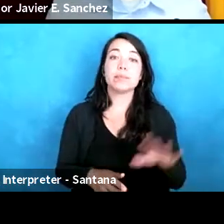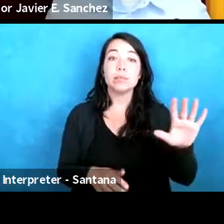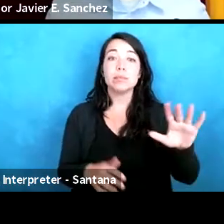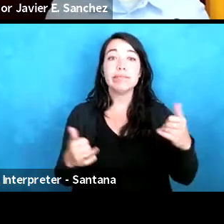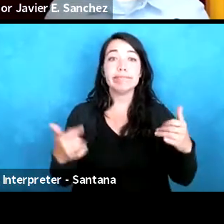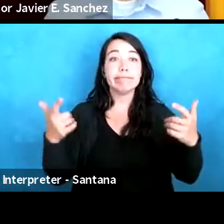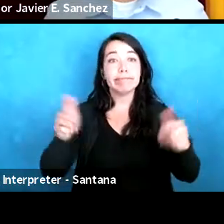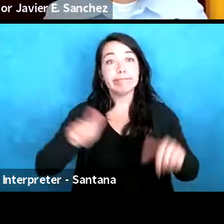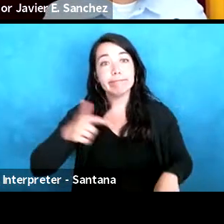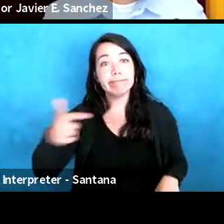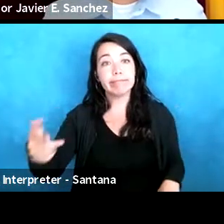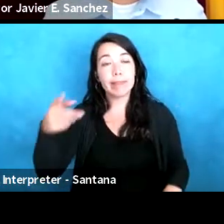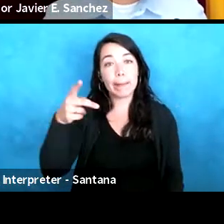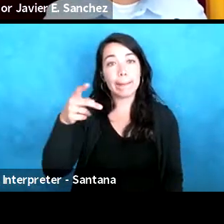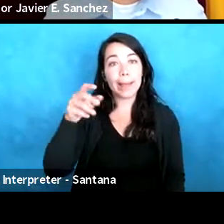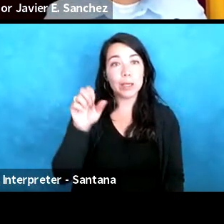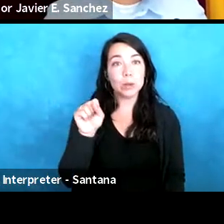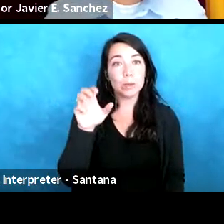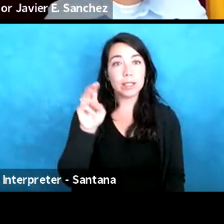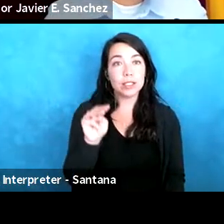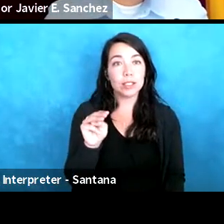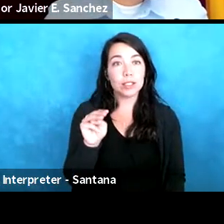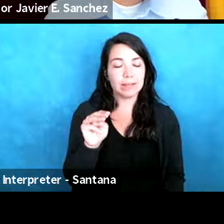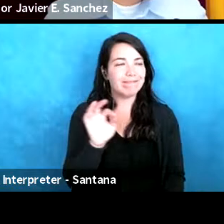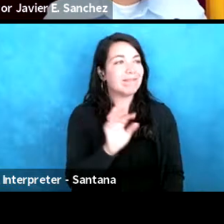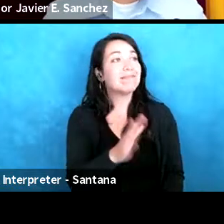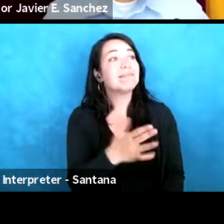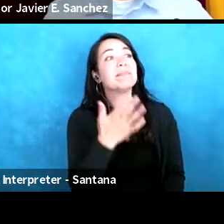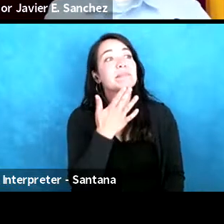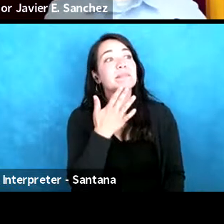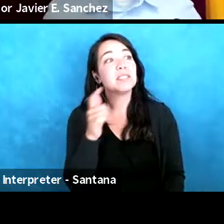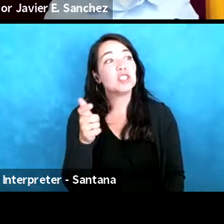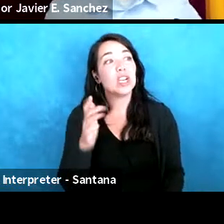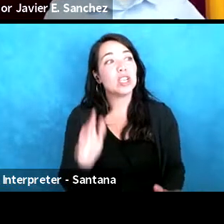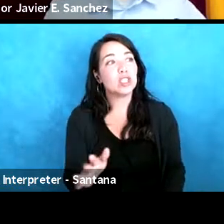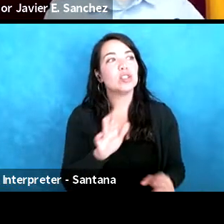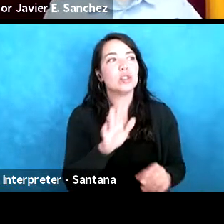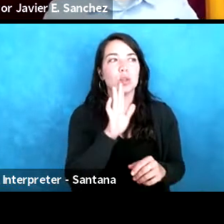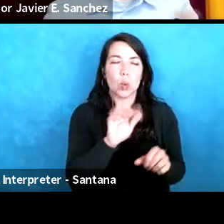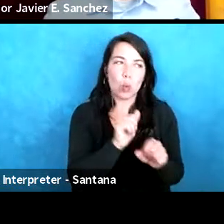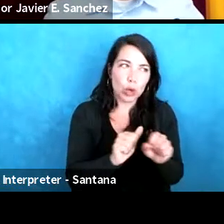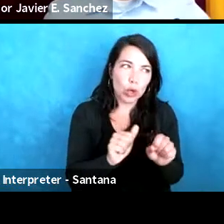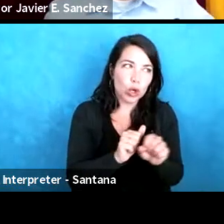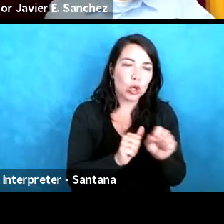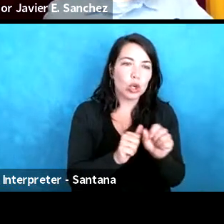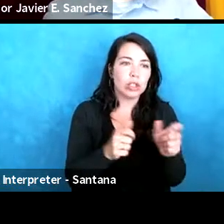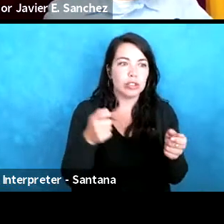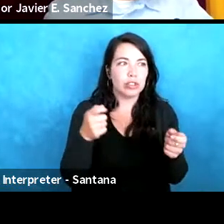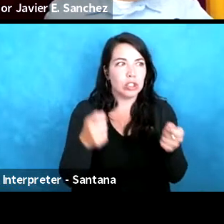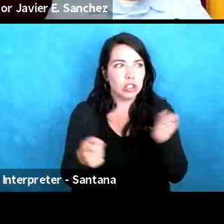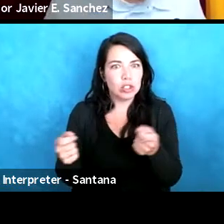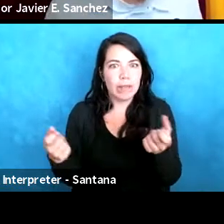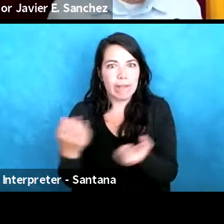Judge, for all your work concerning this ordinance and changing the amounts to